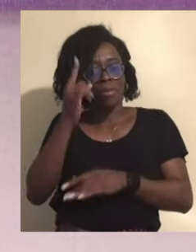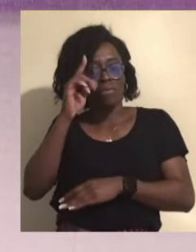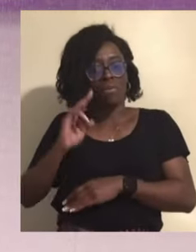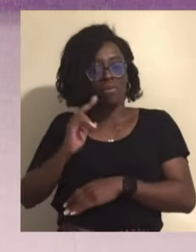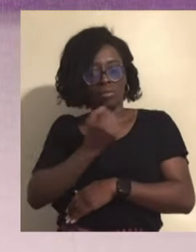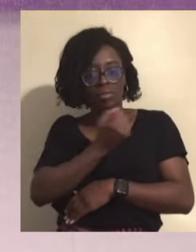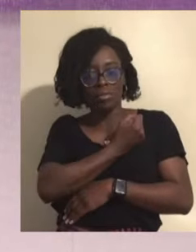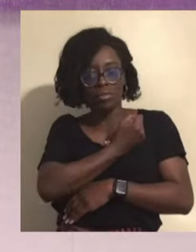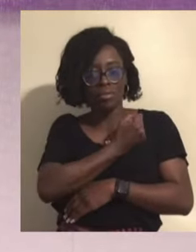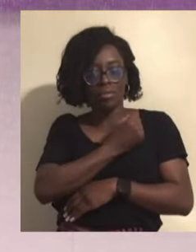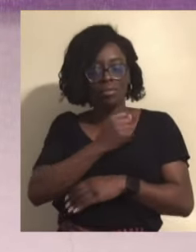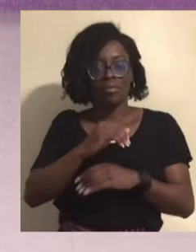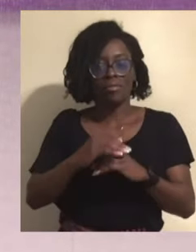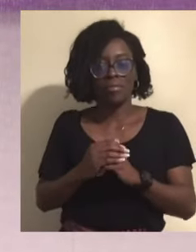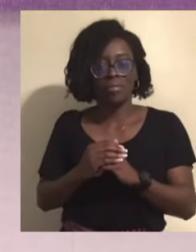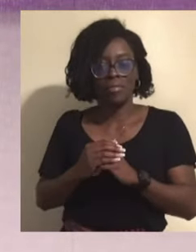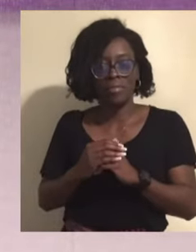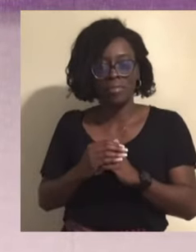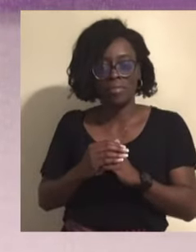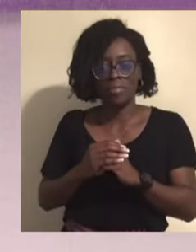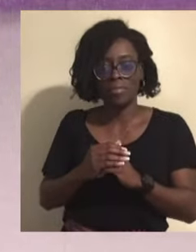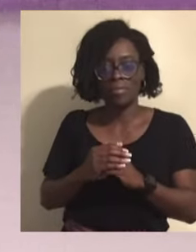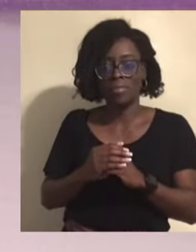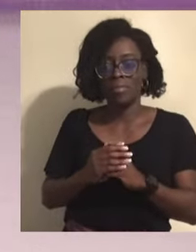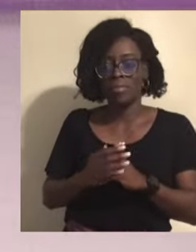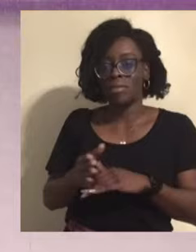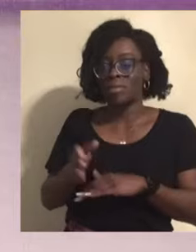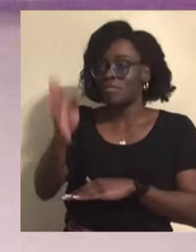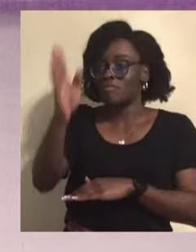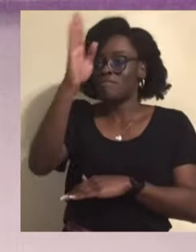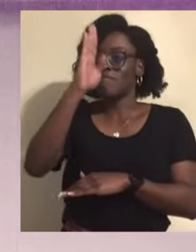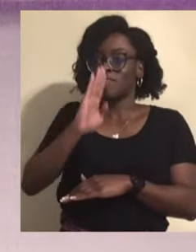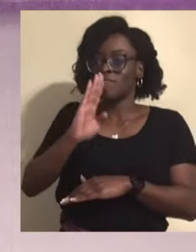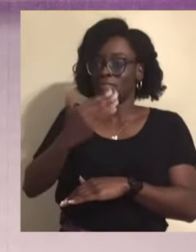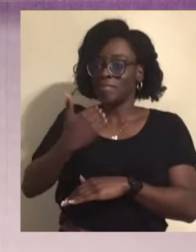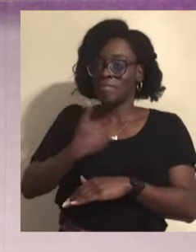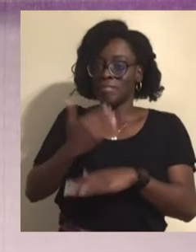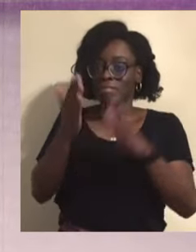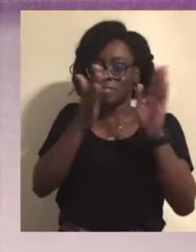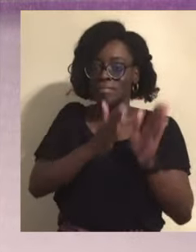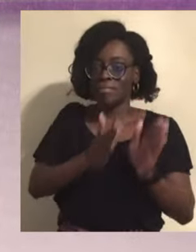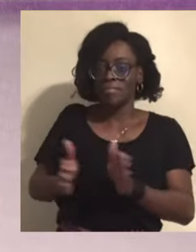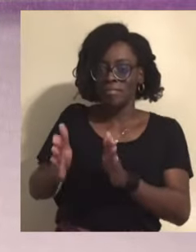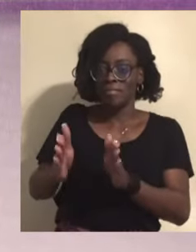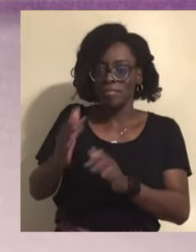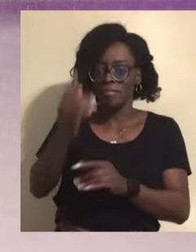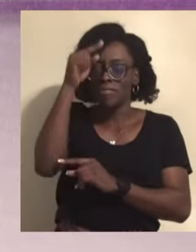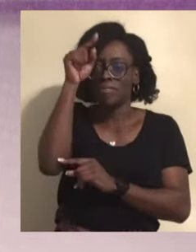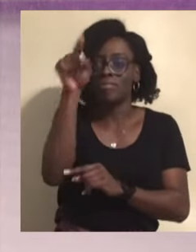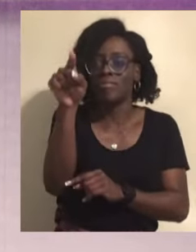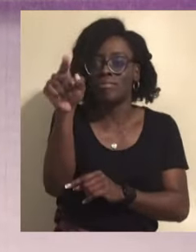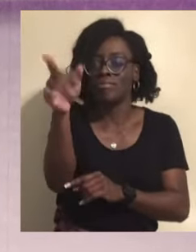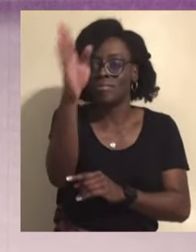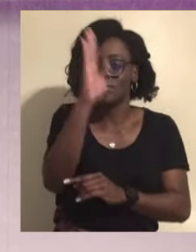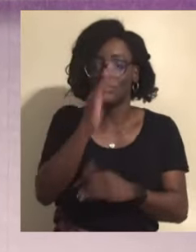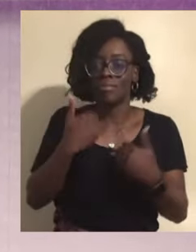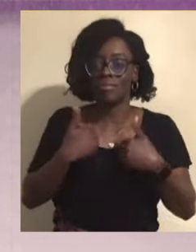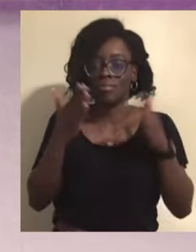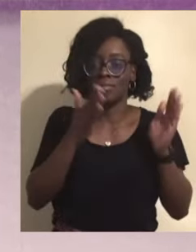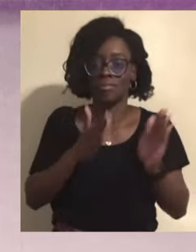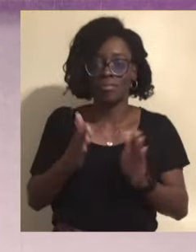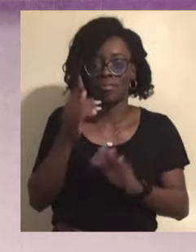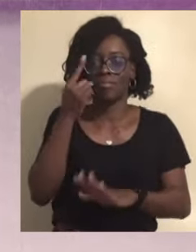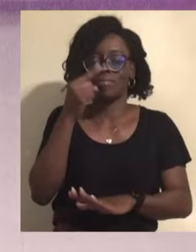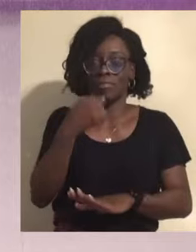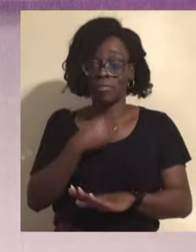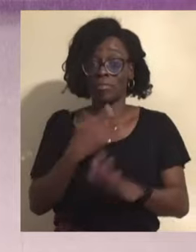Tell them God's got plans for you. God's got plans for me, and the plans are good.